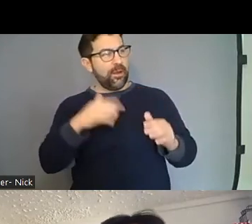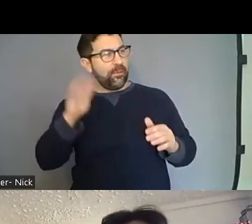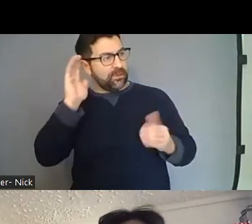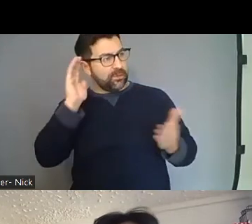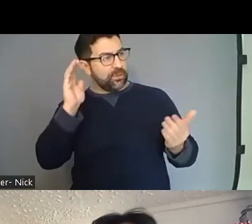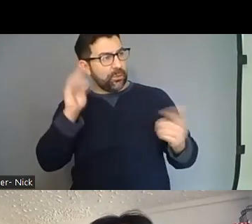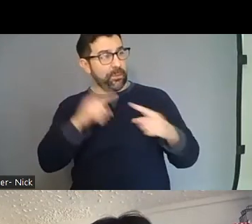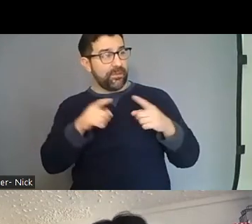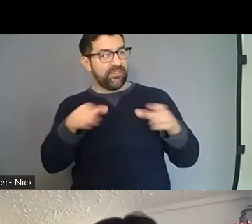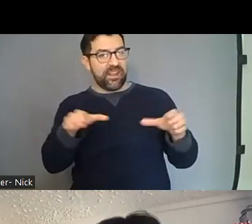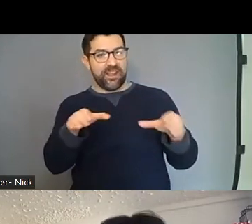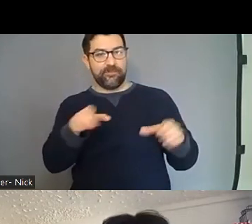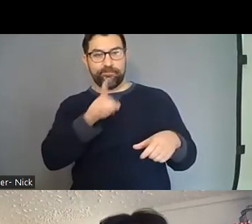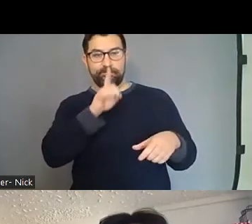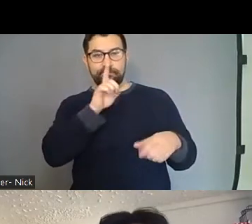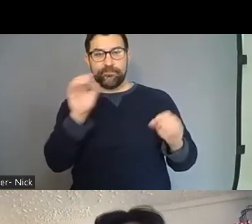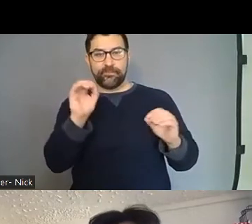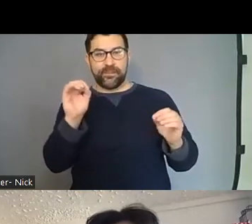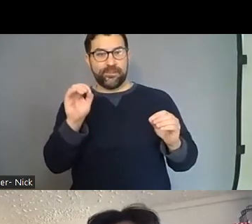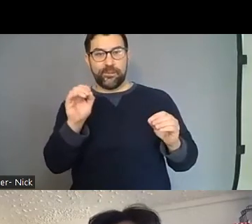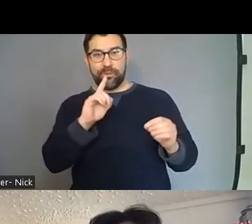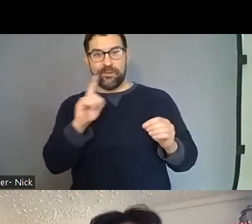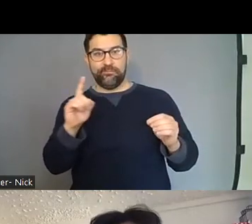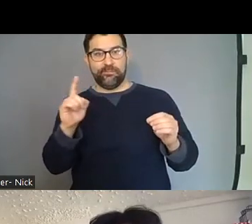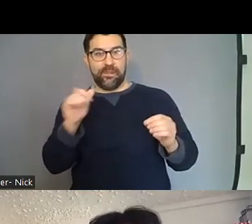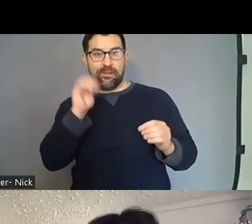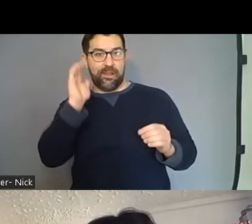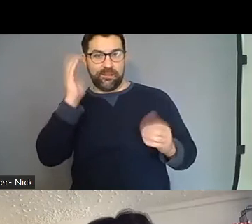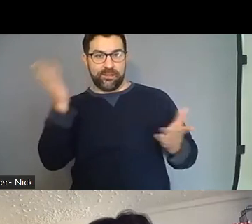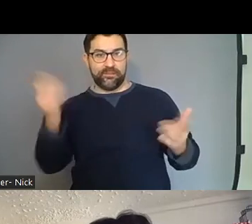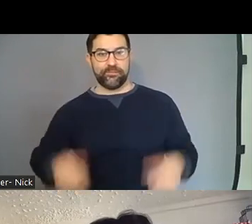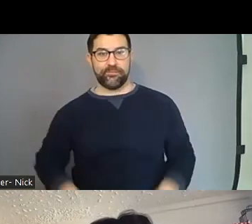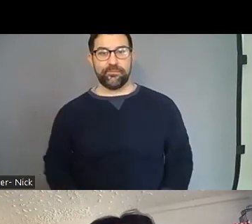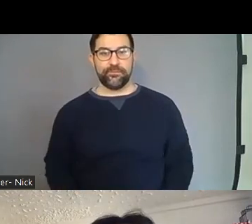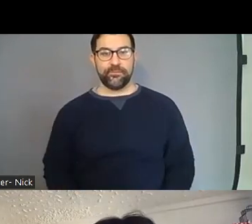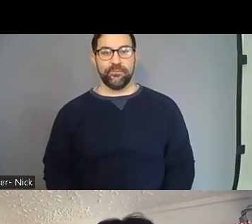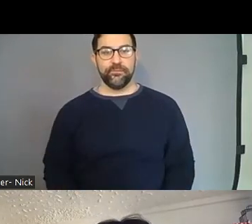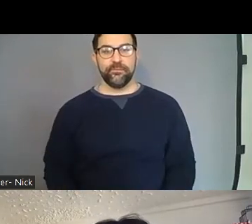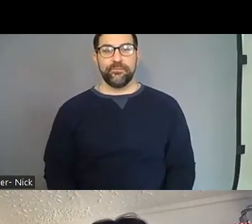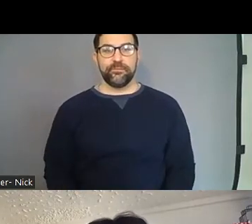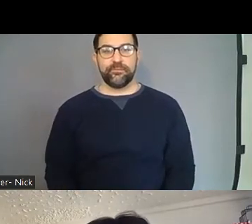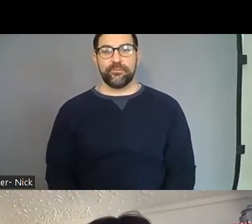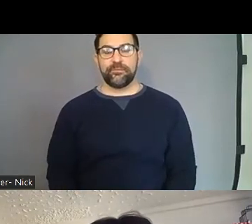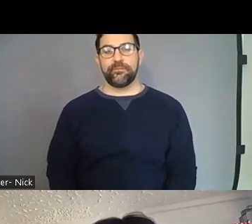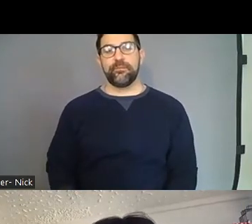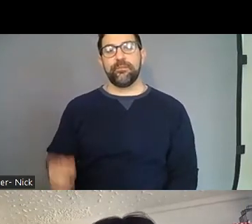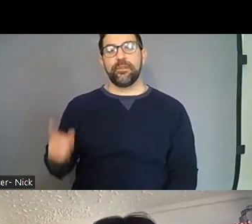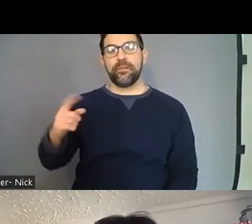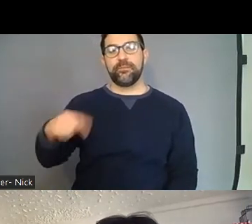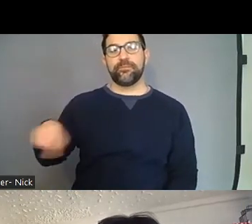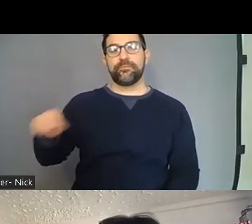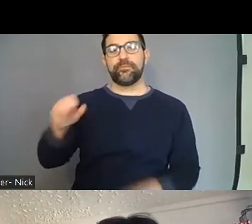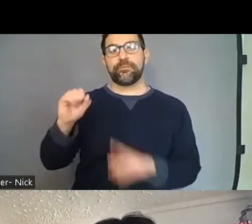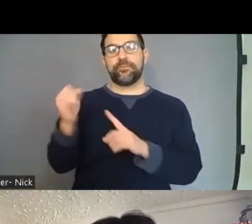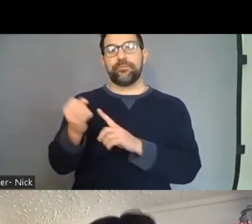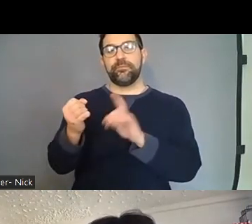don't act, which is the same thing as not listening to us, right? in those situations when I had the opportunity to